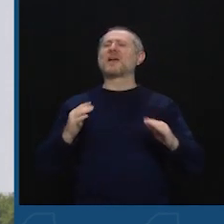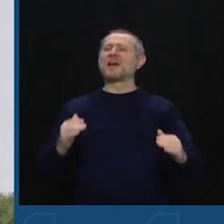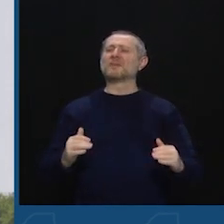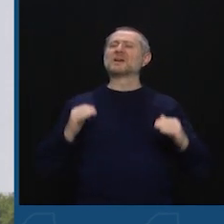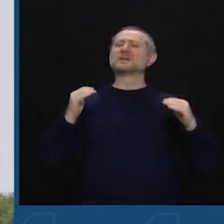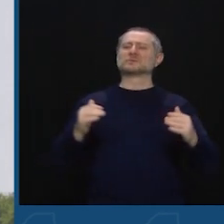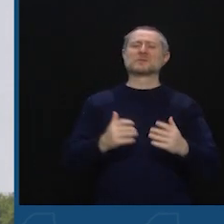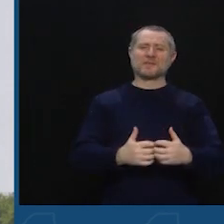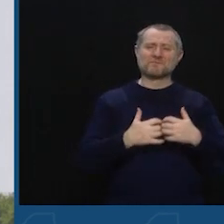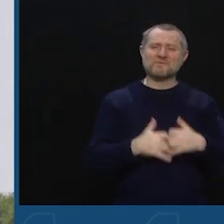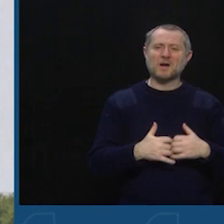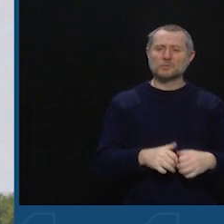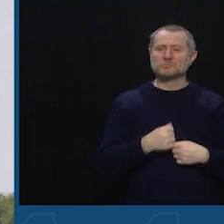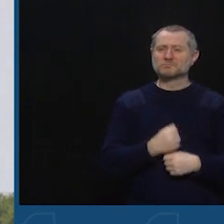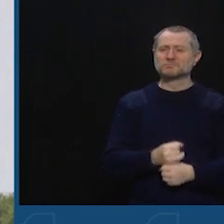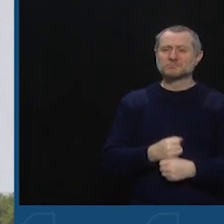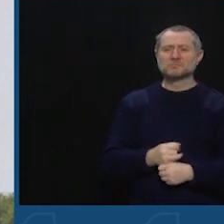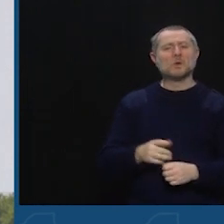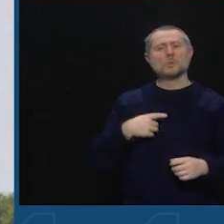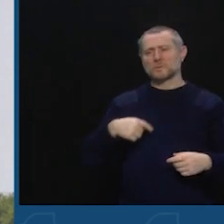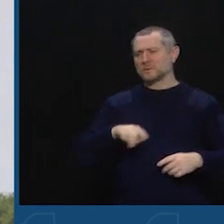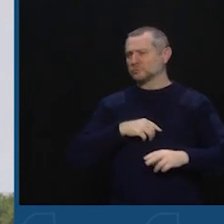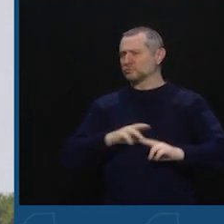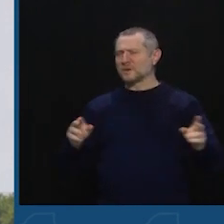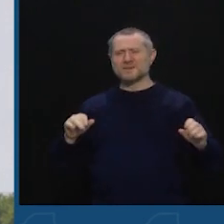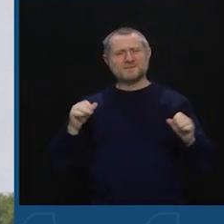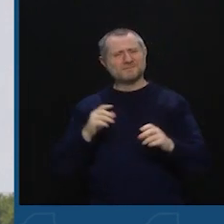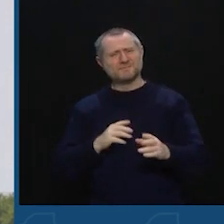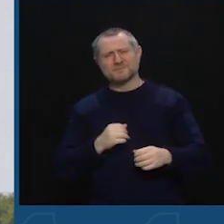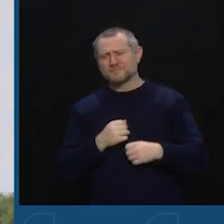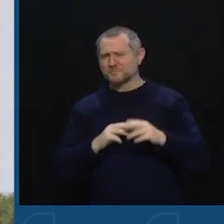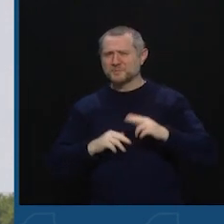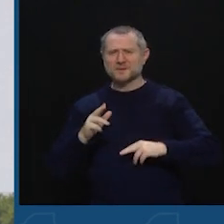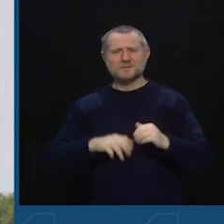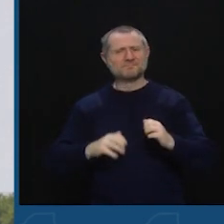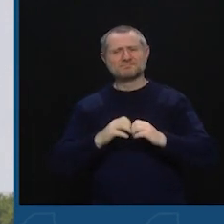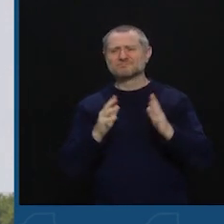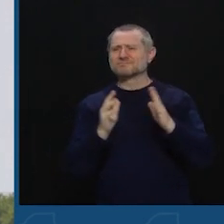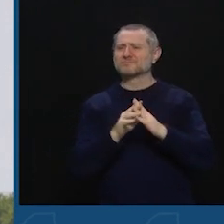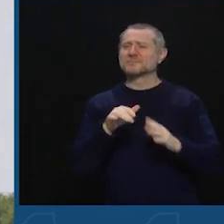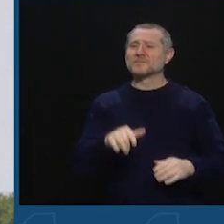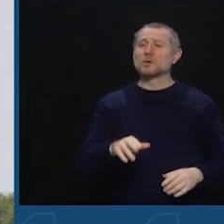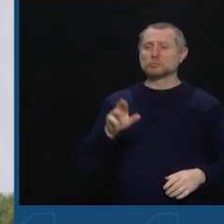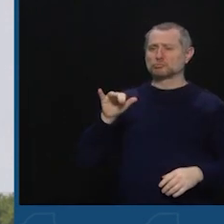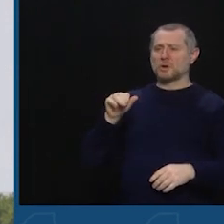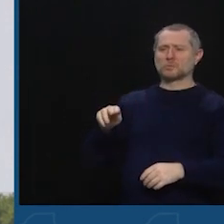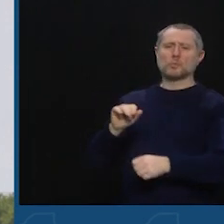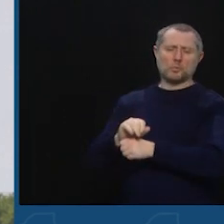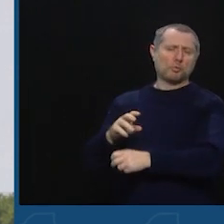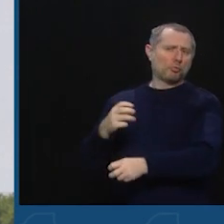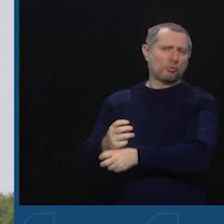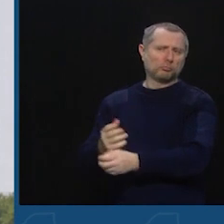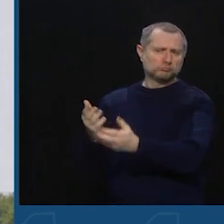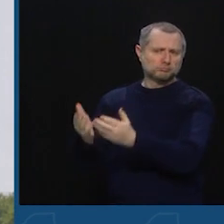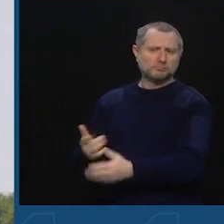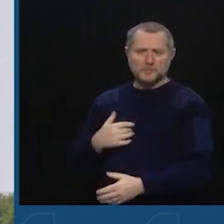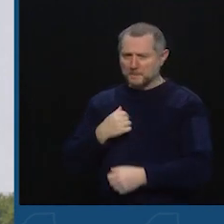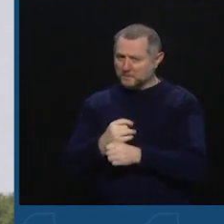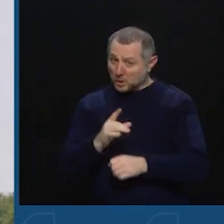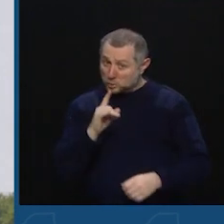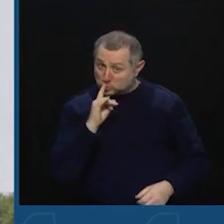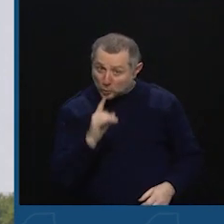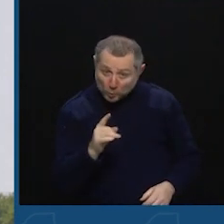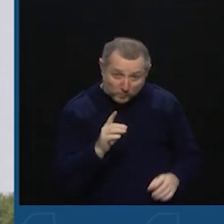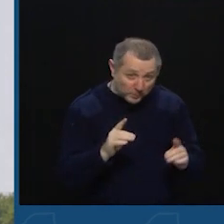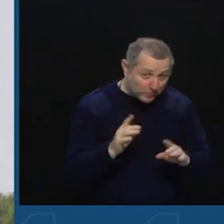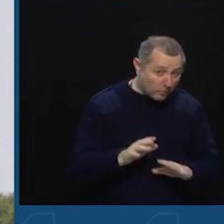have shovel-ready facilities. And I know that Ryan Silva worked very closely on this, because we have to make sure that people recognize us as the